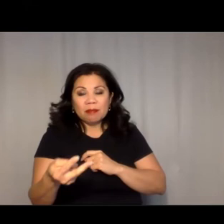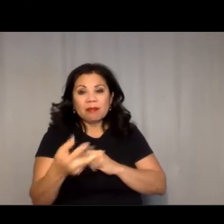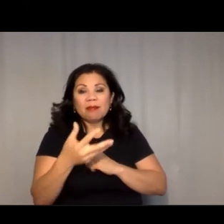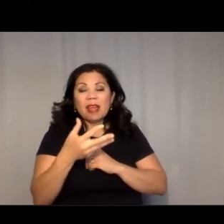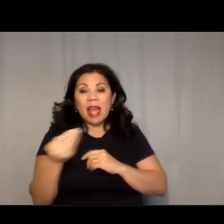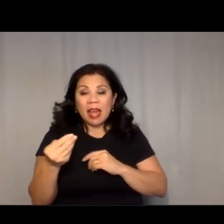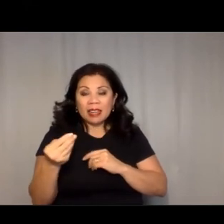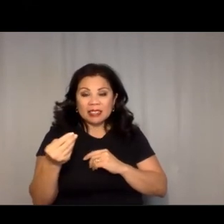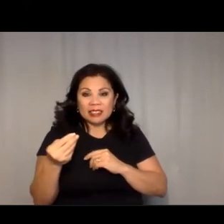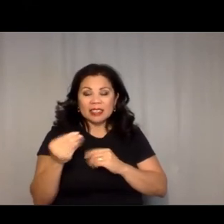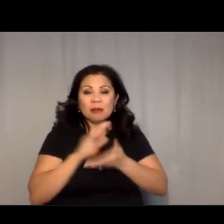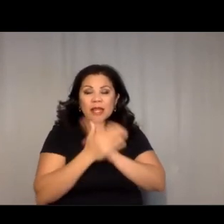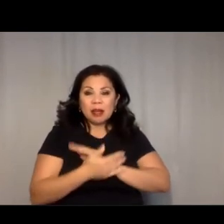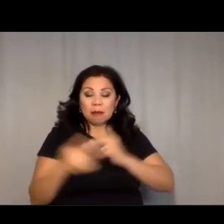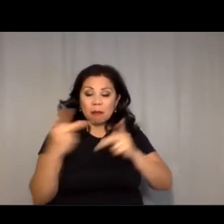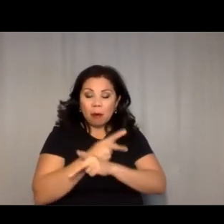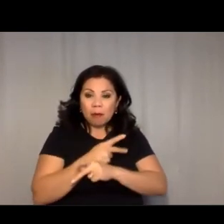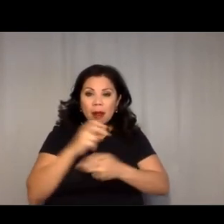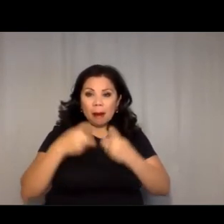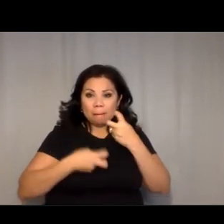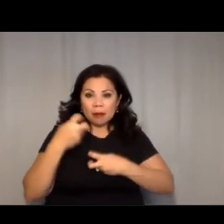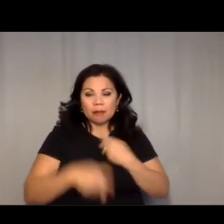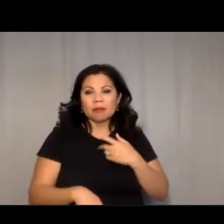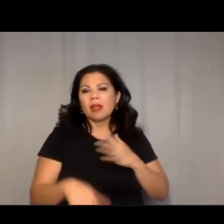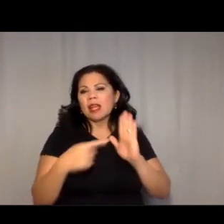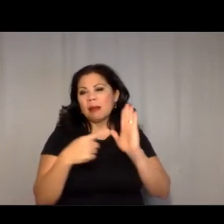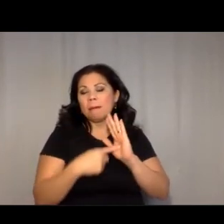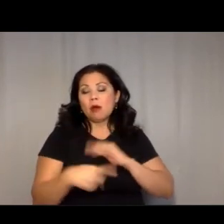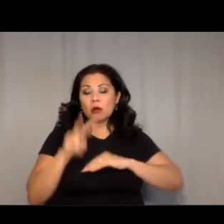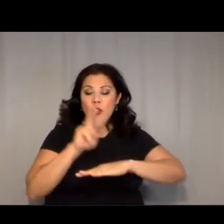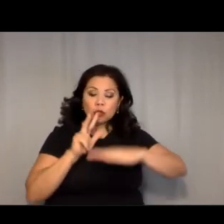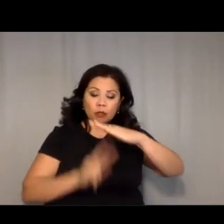going to happen. For example, if I have 2/3 divided by